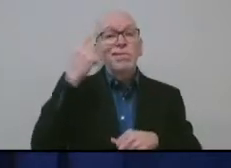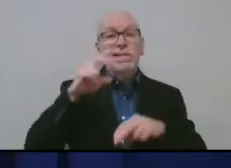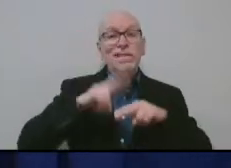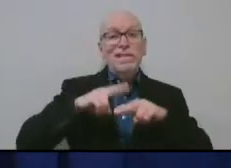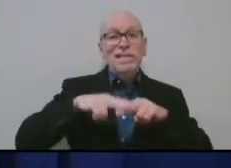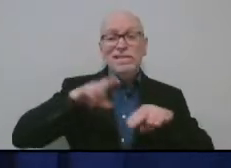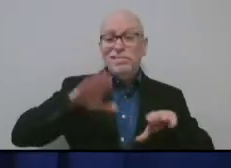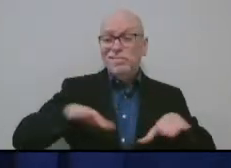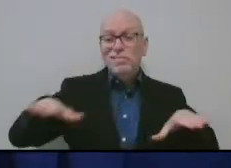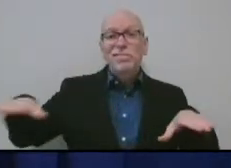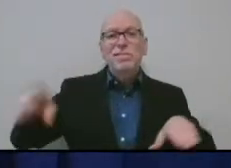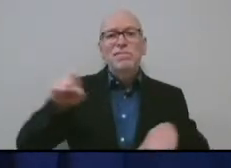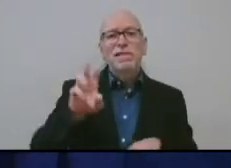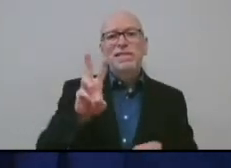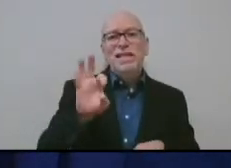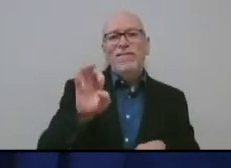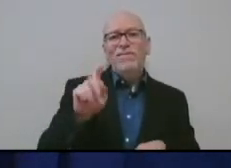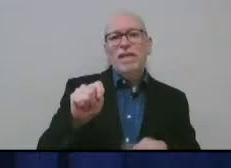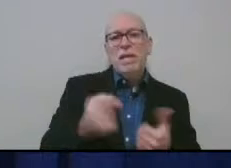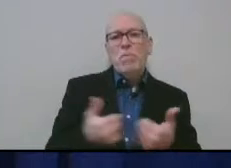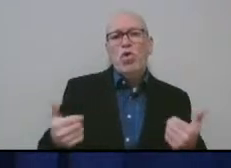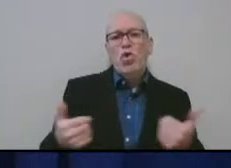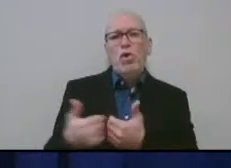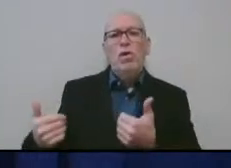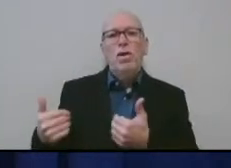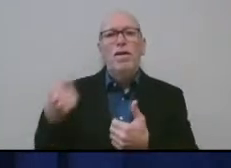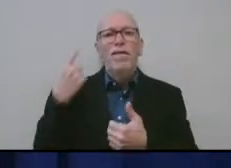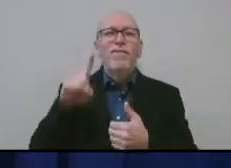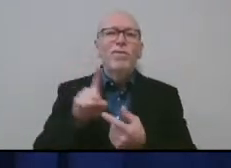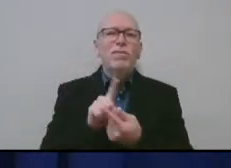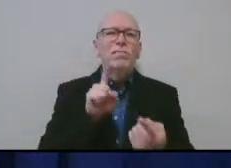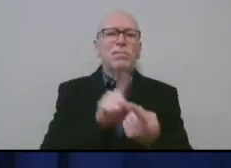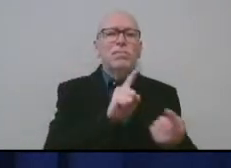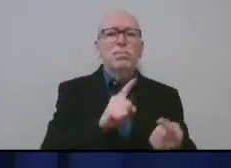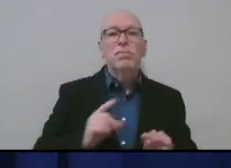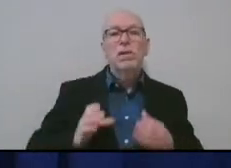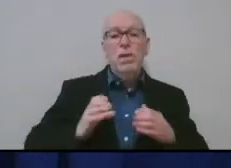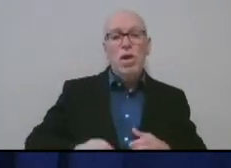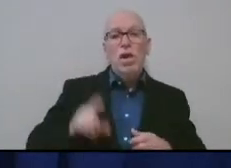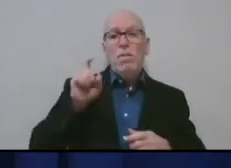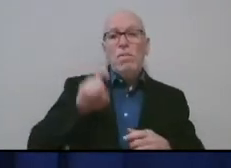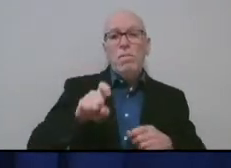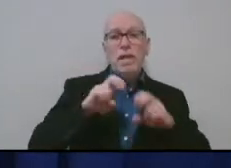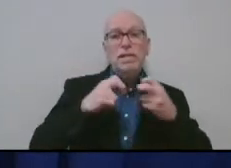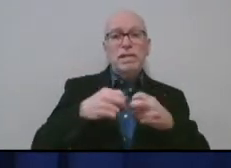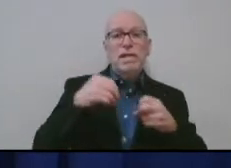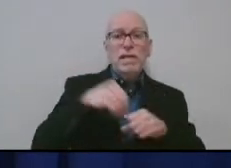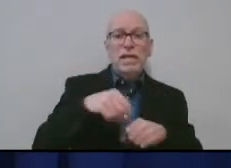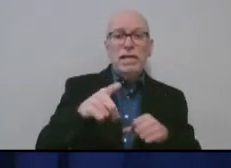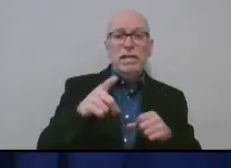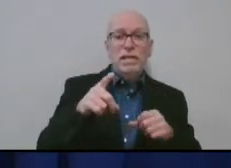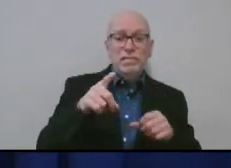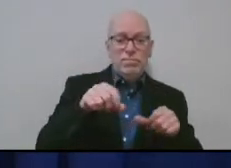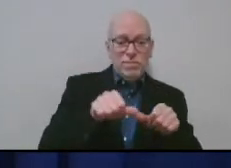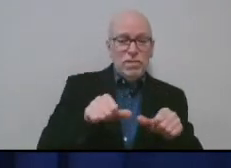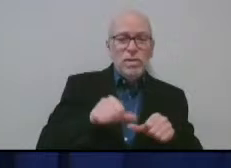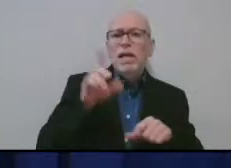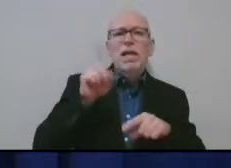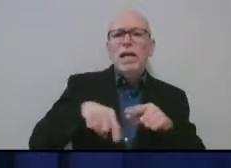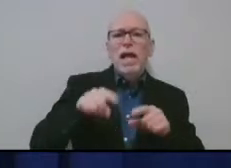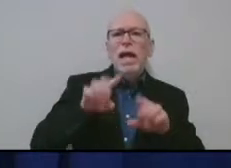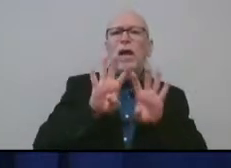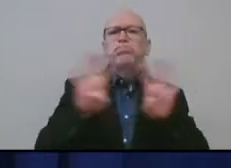6 feet apart to maintain social distancing. Customers must be seated in bar areas and should not be allowed to congregate at the